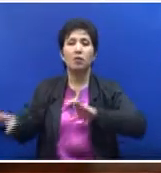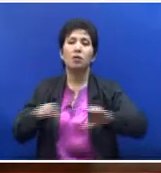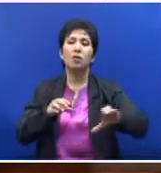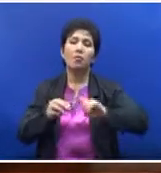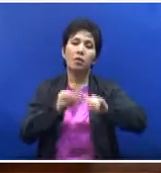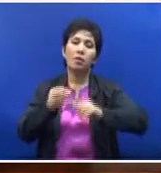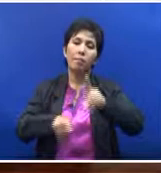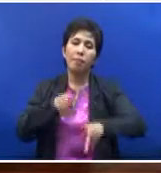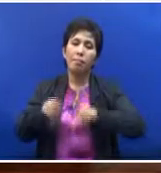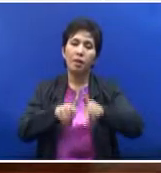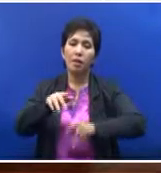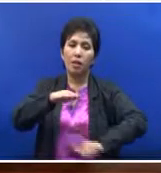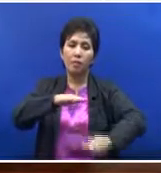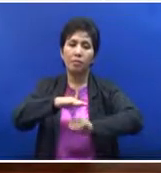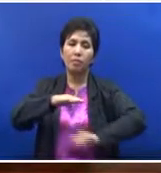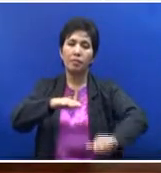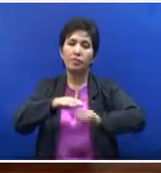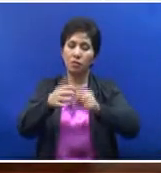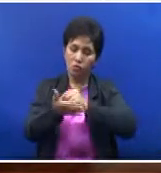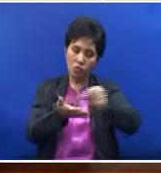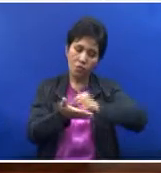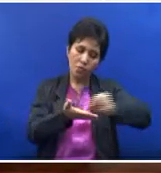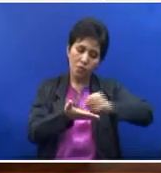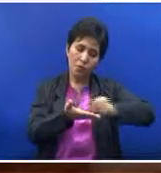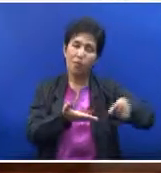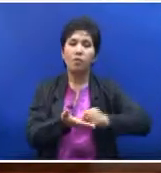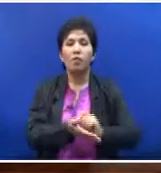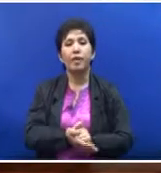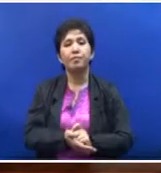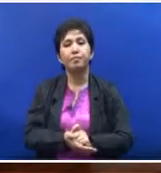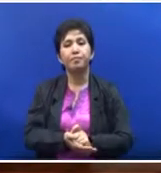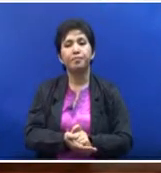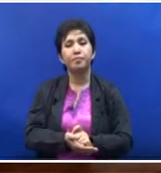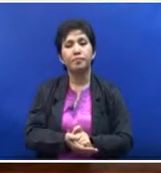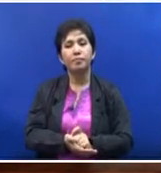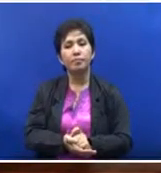people. And based on this, they start to write the report. Okay.